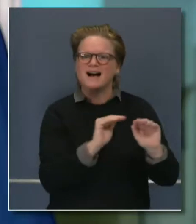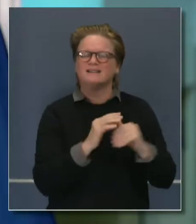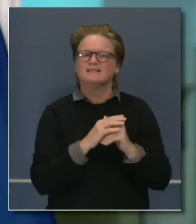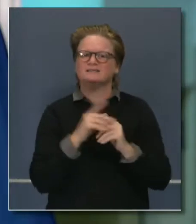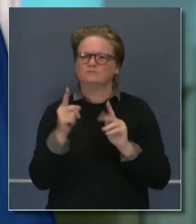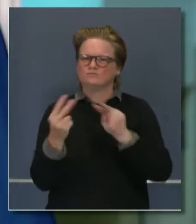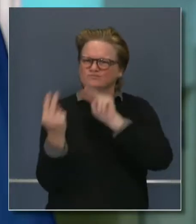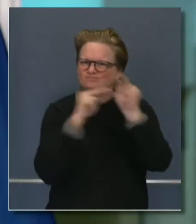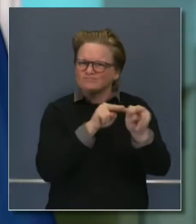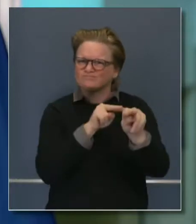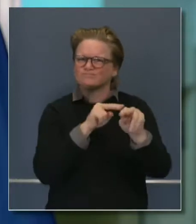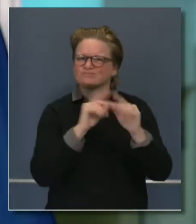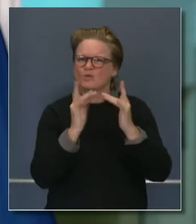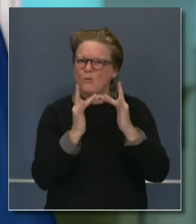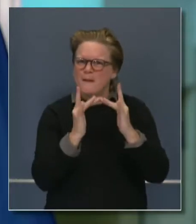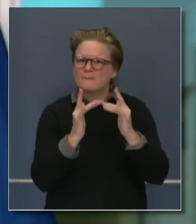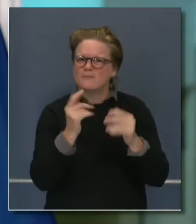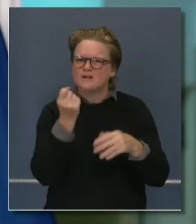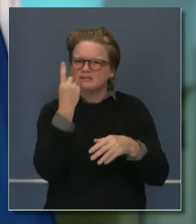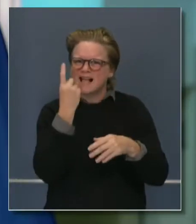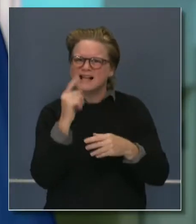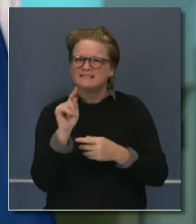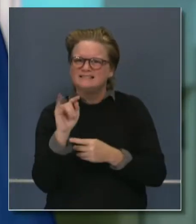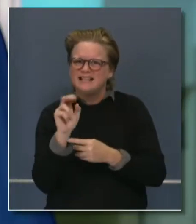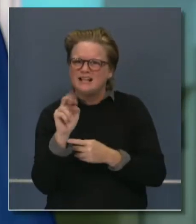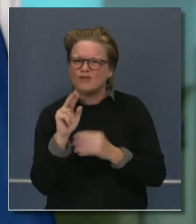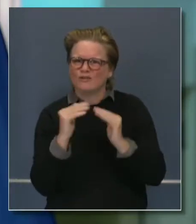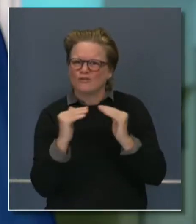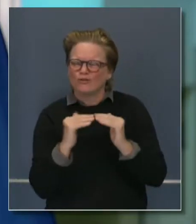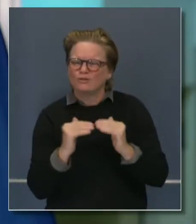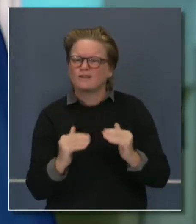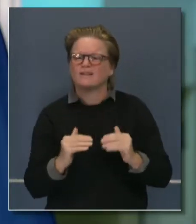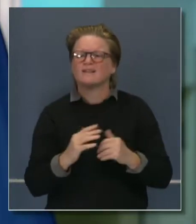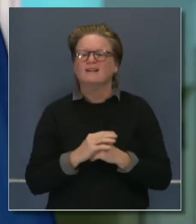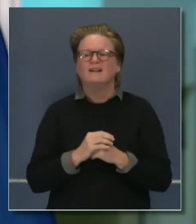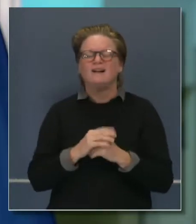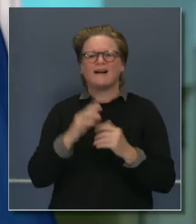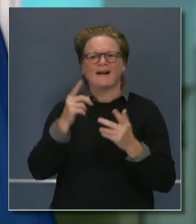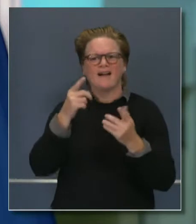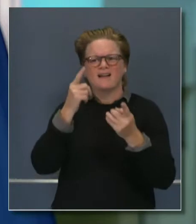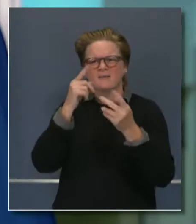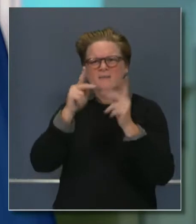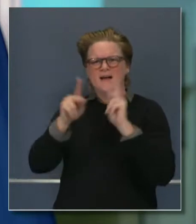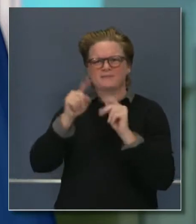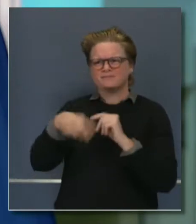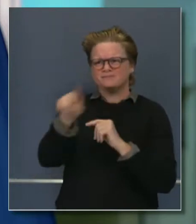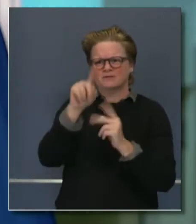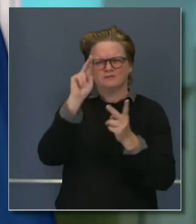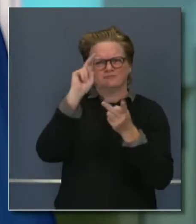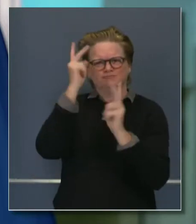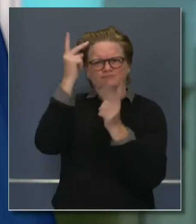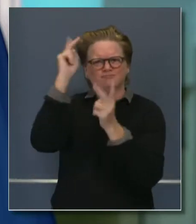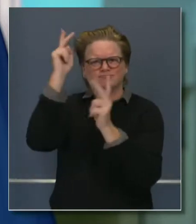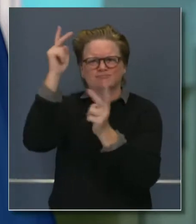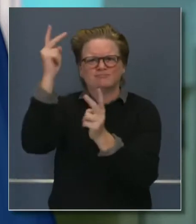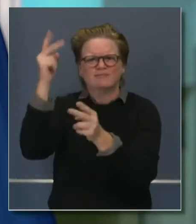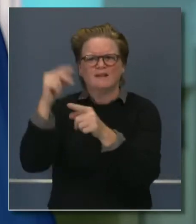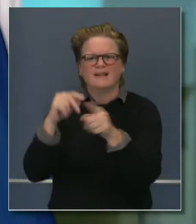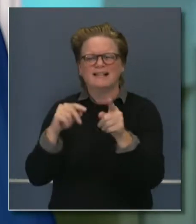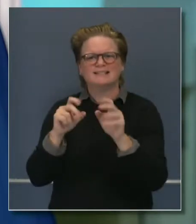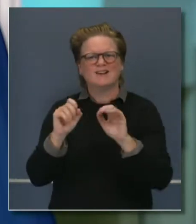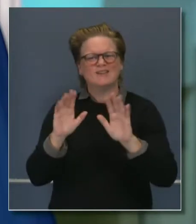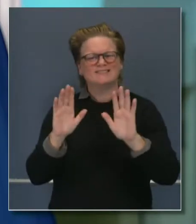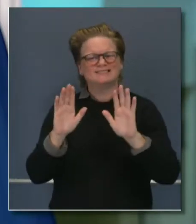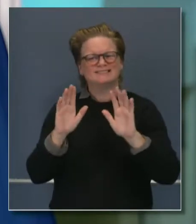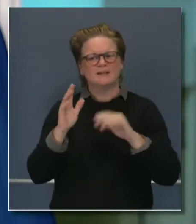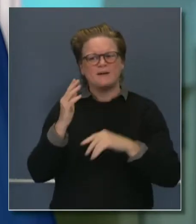suggested, and some frankly just knowingly misrepresented, that we put out guidelines for Thanksgiving. We haven't yet. We'll be putting